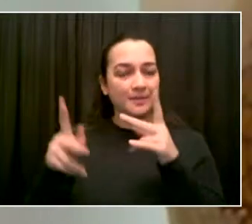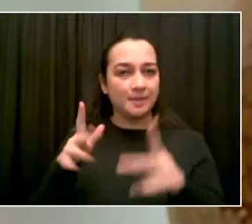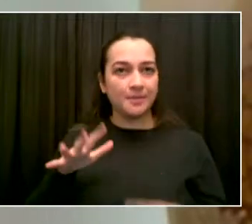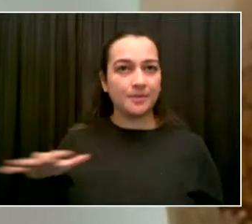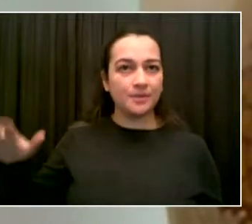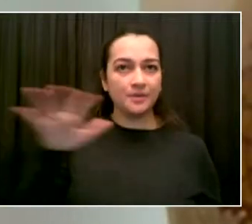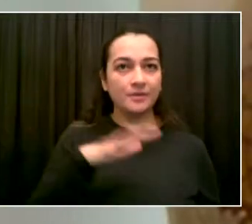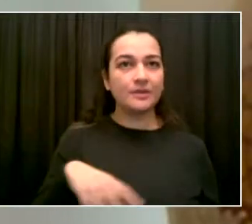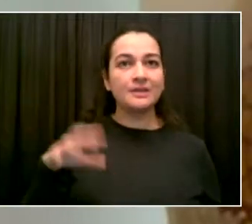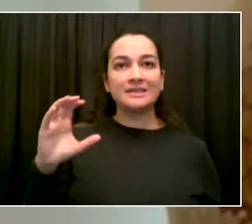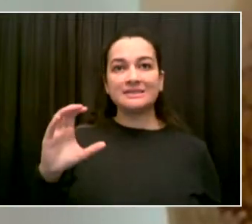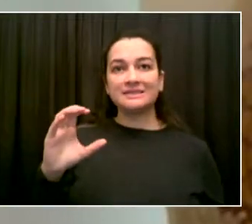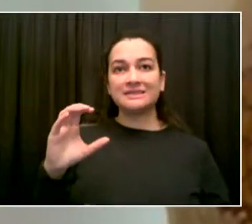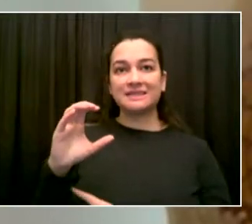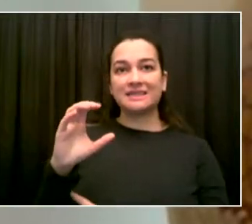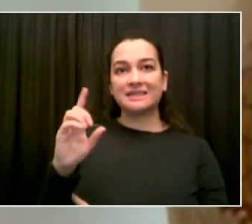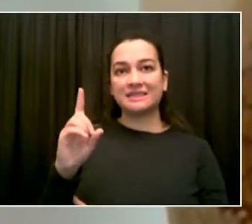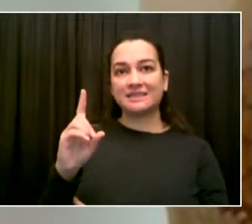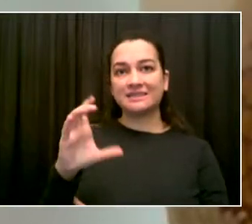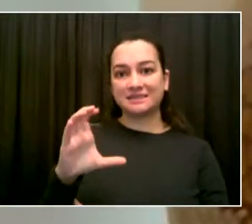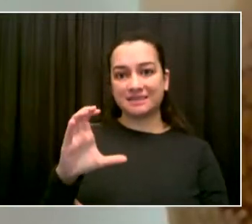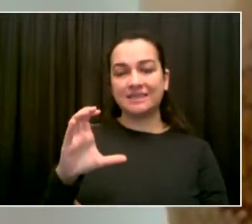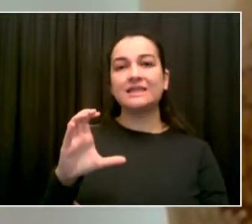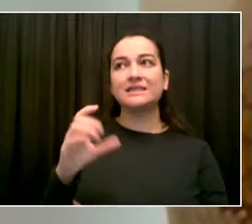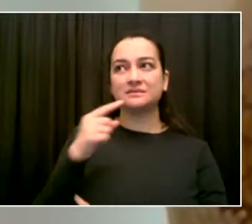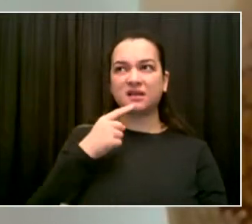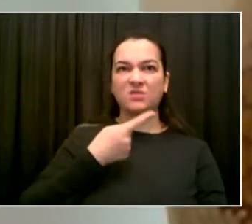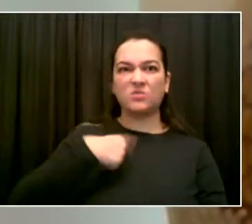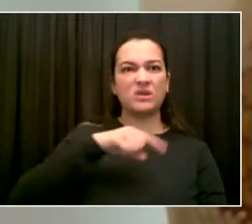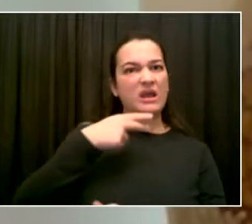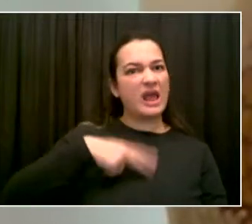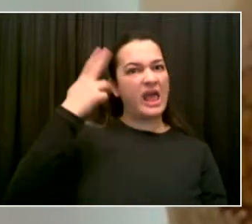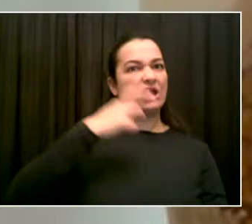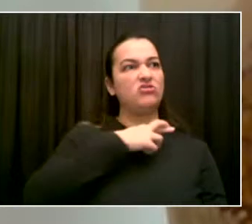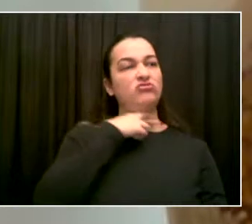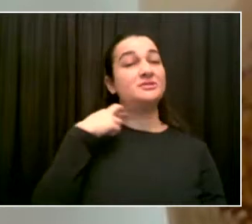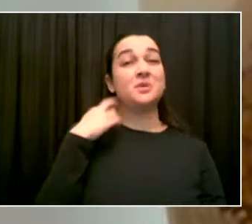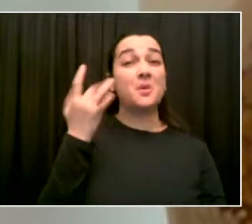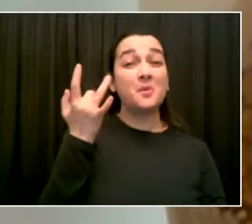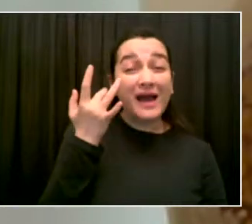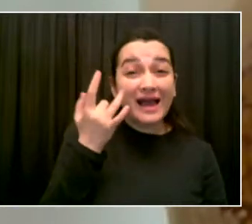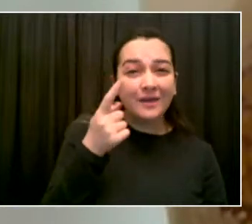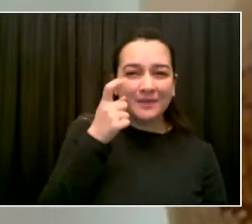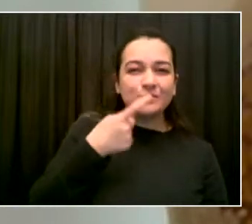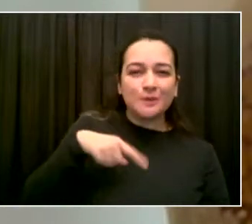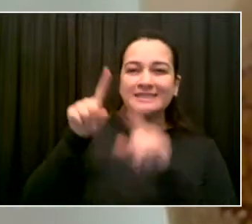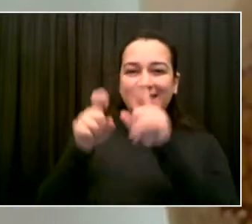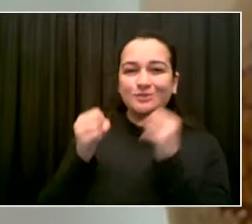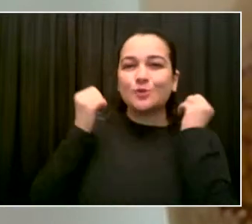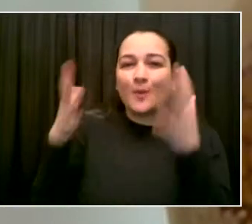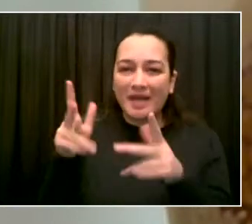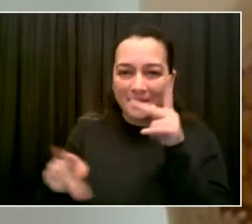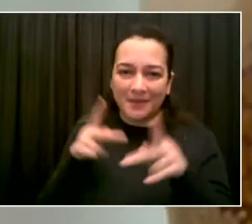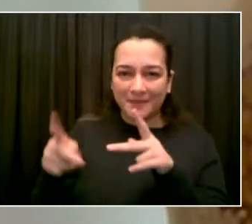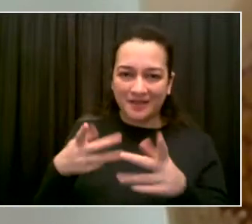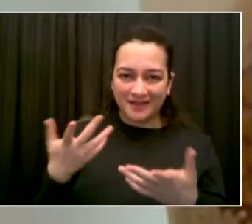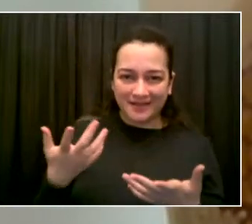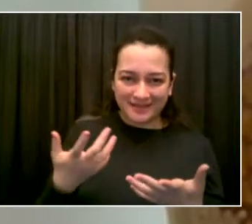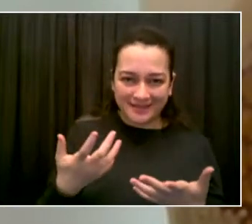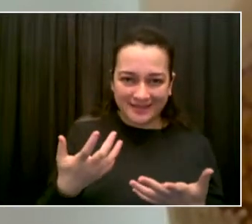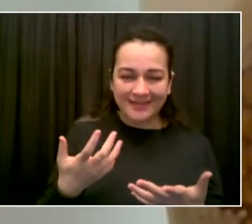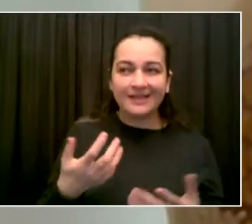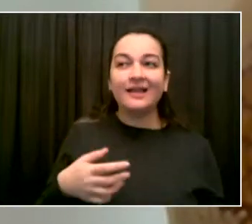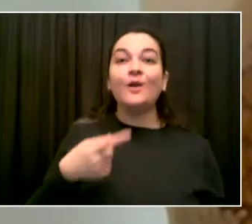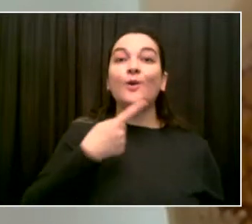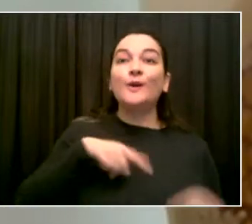CDC recommends in that high risk case threshold. And in terms of public school sports, as the mayor has noted, we feel very strongly